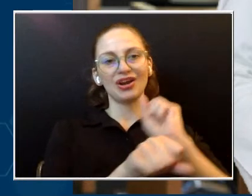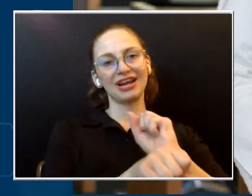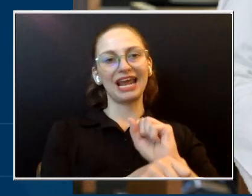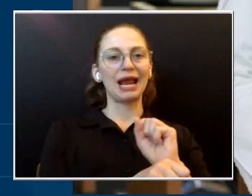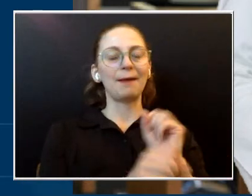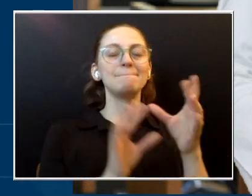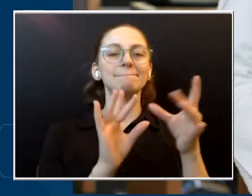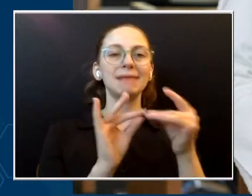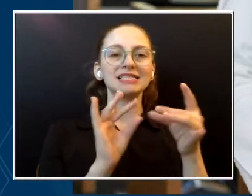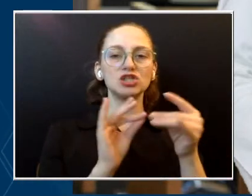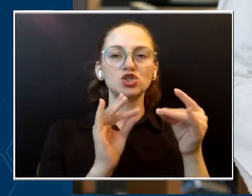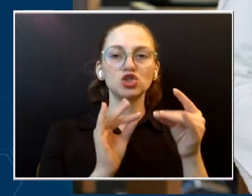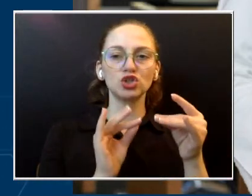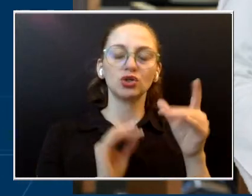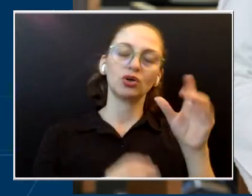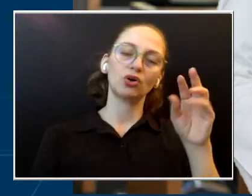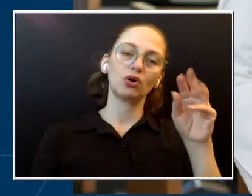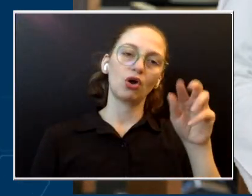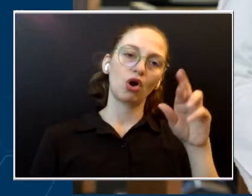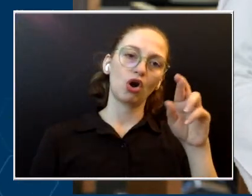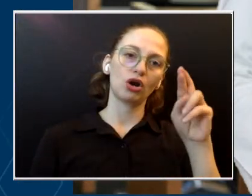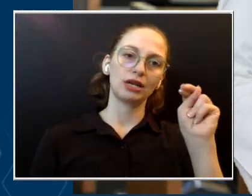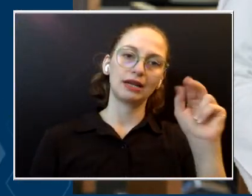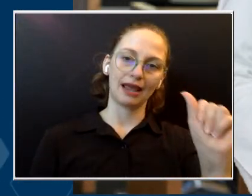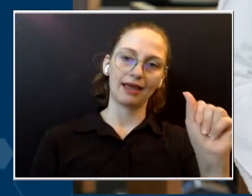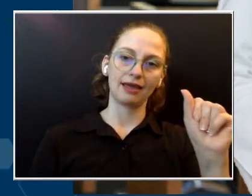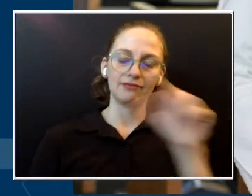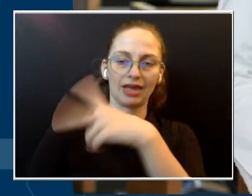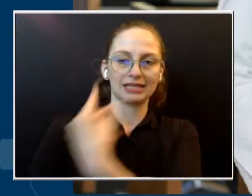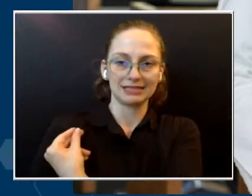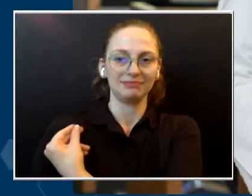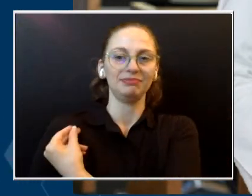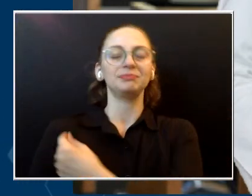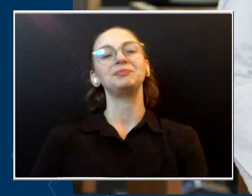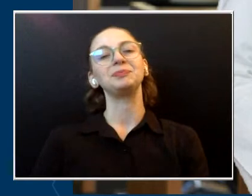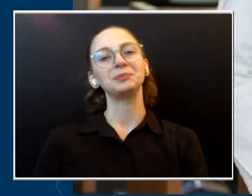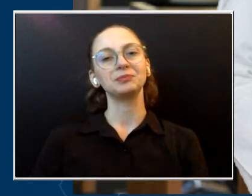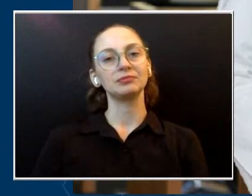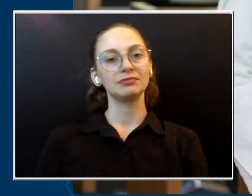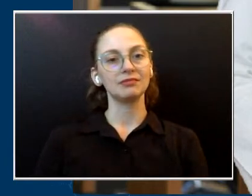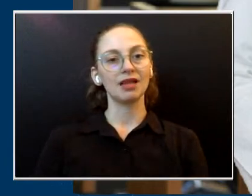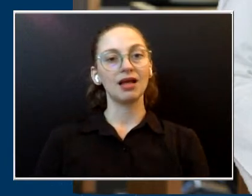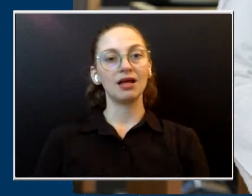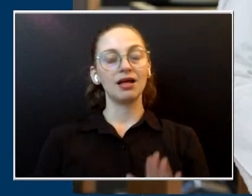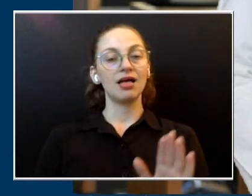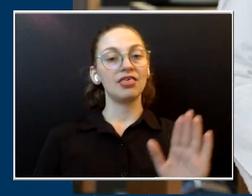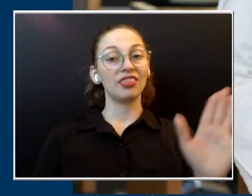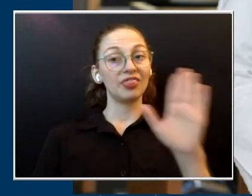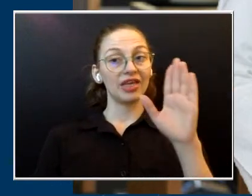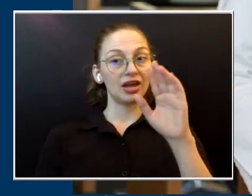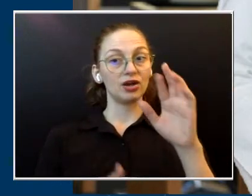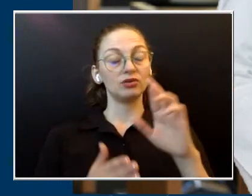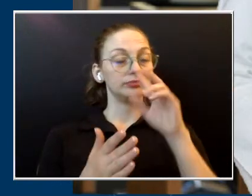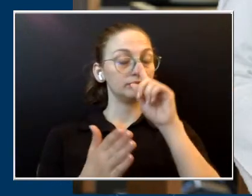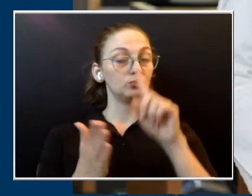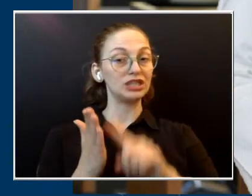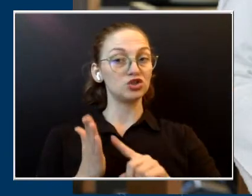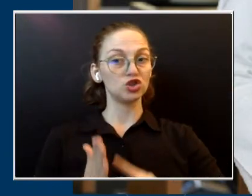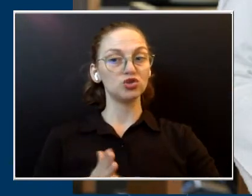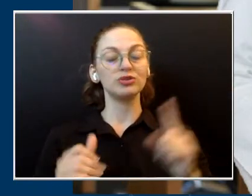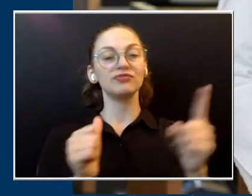Now, they first published their data. Now, this is published. That's not when they started doing the research, right? They first published their data